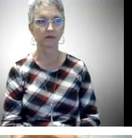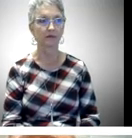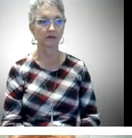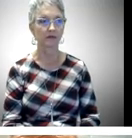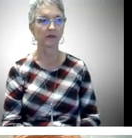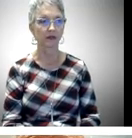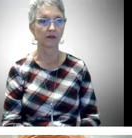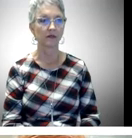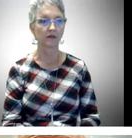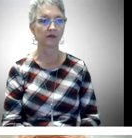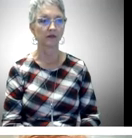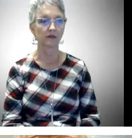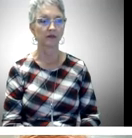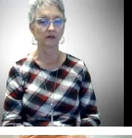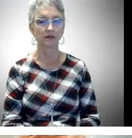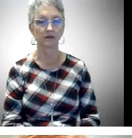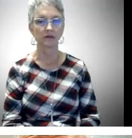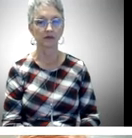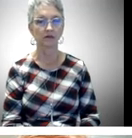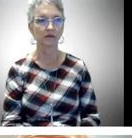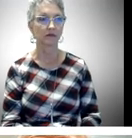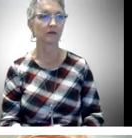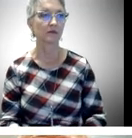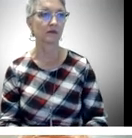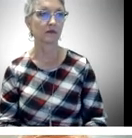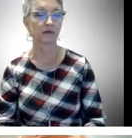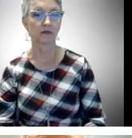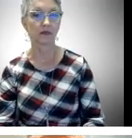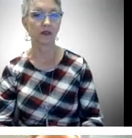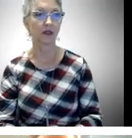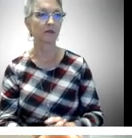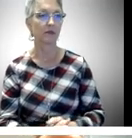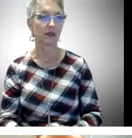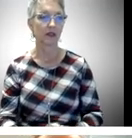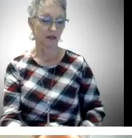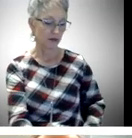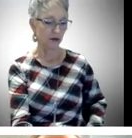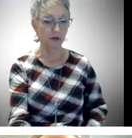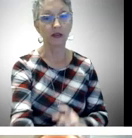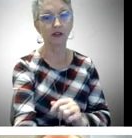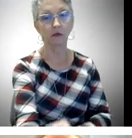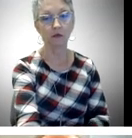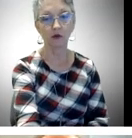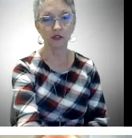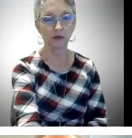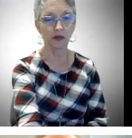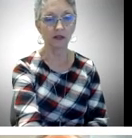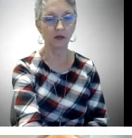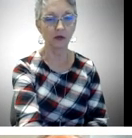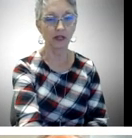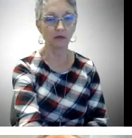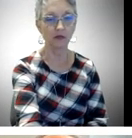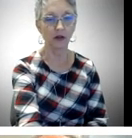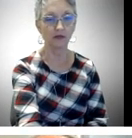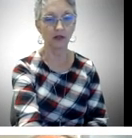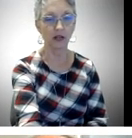disabilities. So, but go look at that video. It's pretty amazing. Next slide. All right, we do have a couple more questions, but I think we'll go